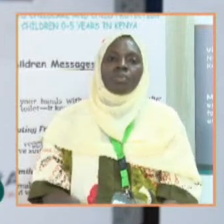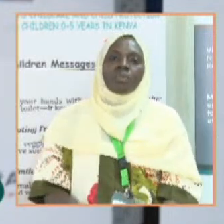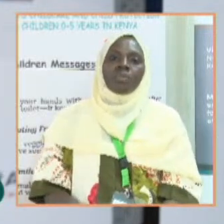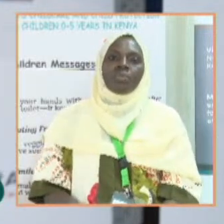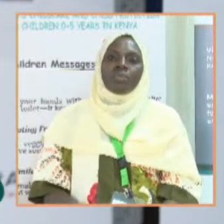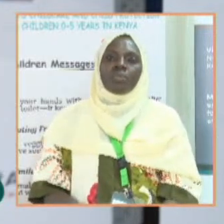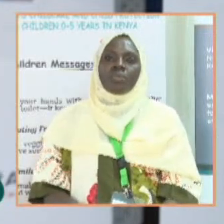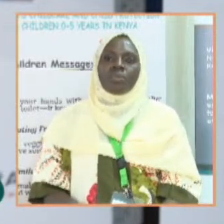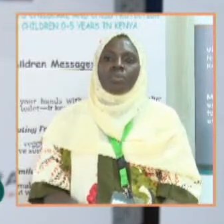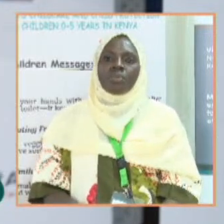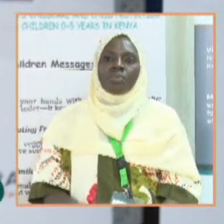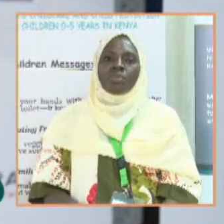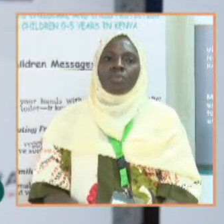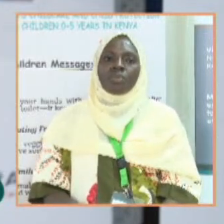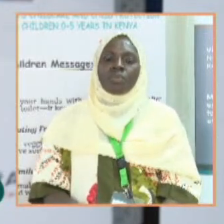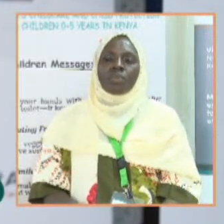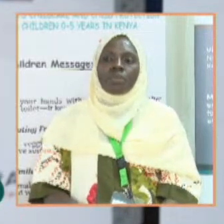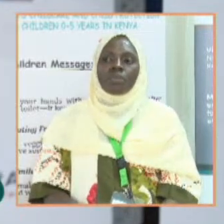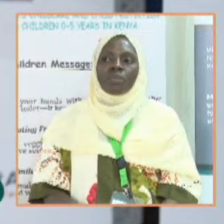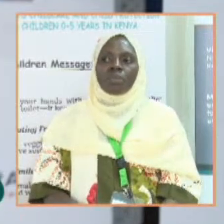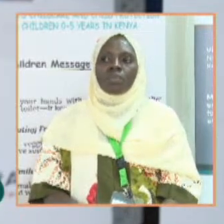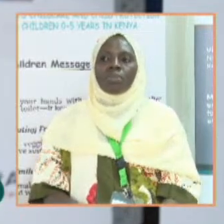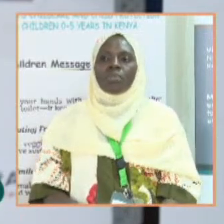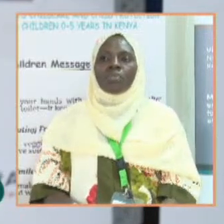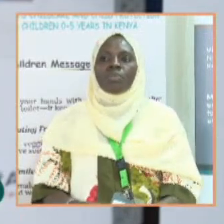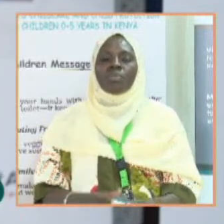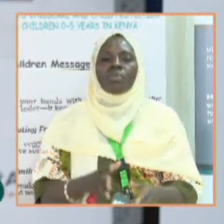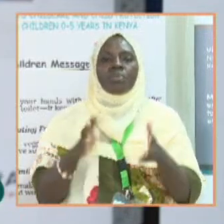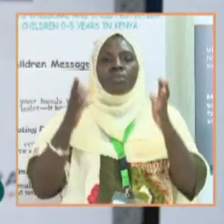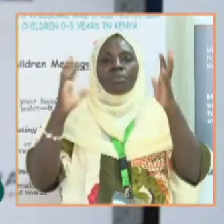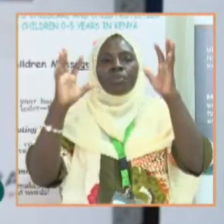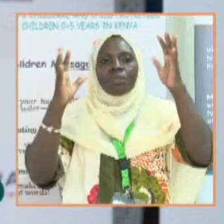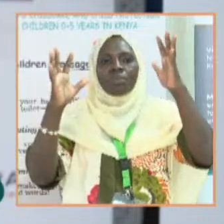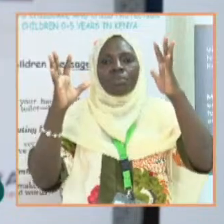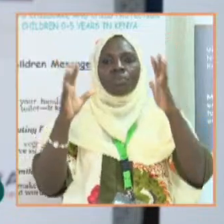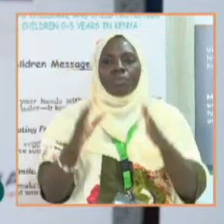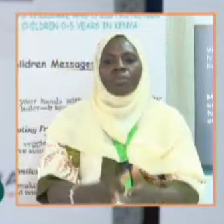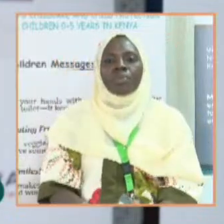the CHPs. That is my last slide, and thank you.